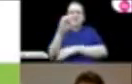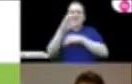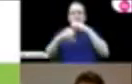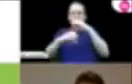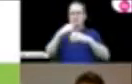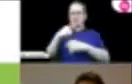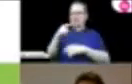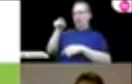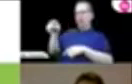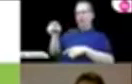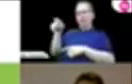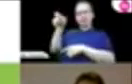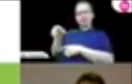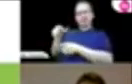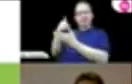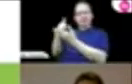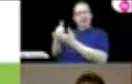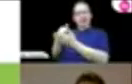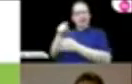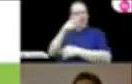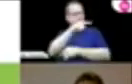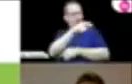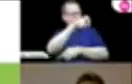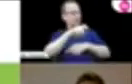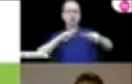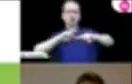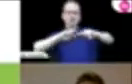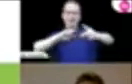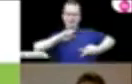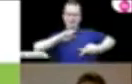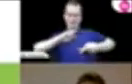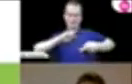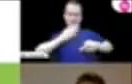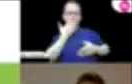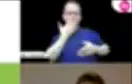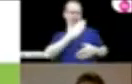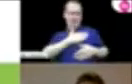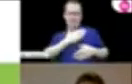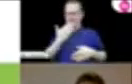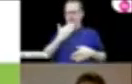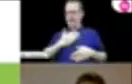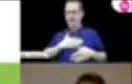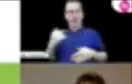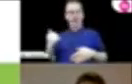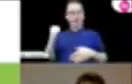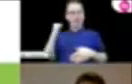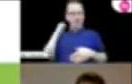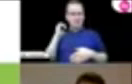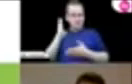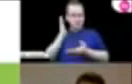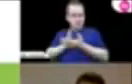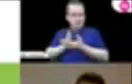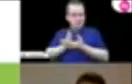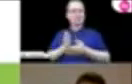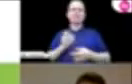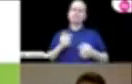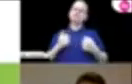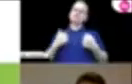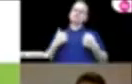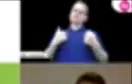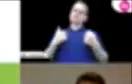or trans, because these labels and identities just didn't exist. But I